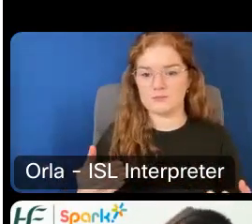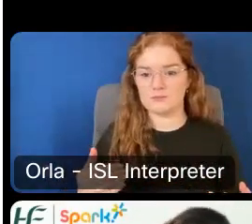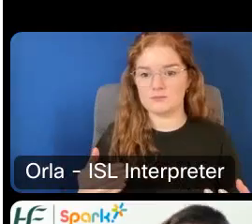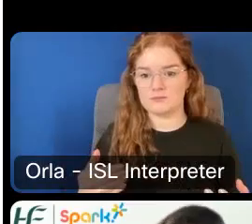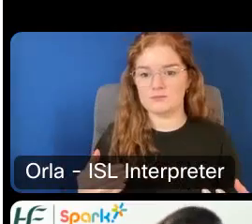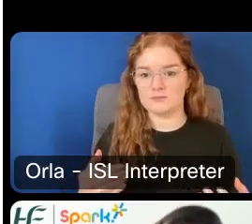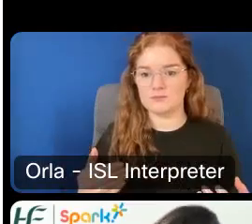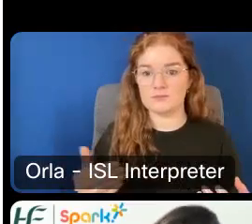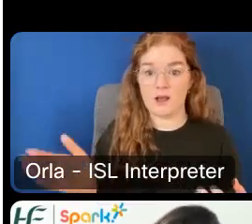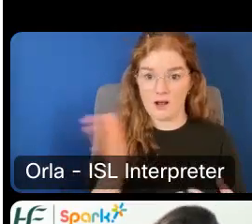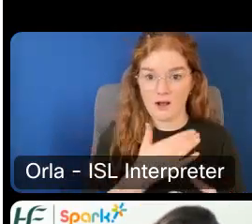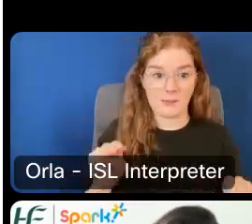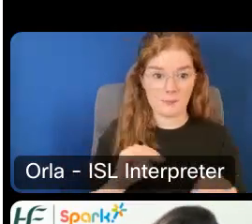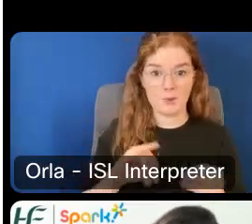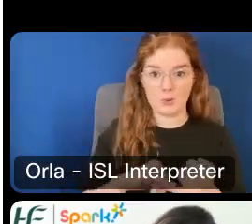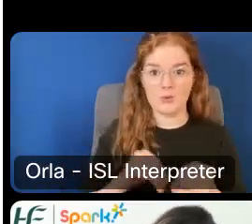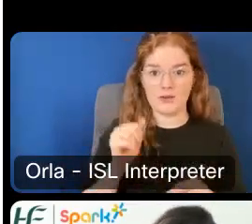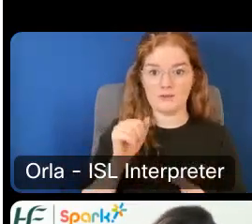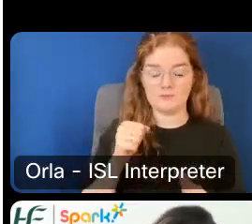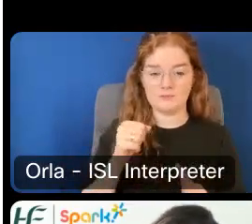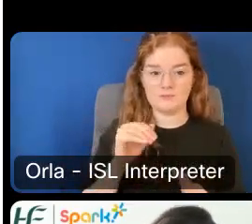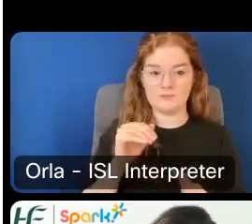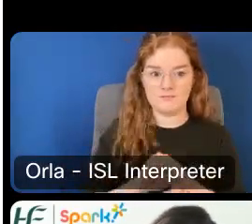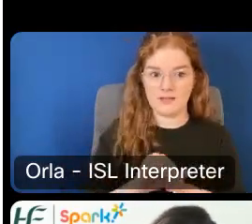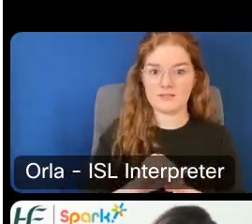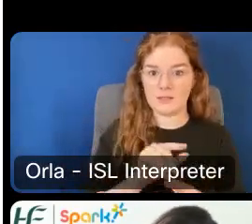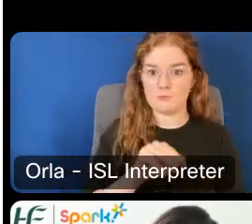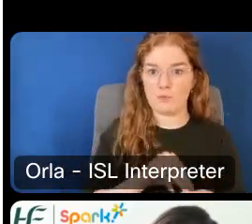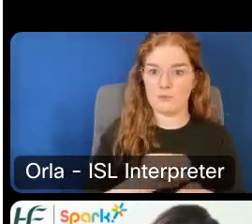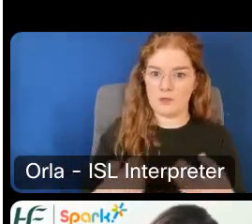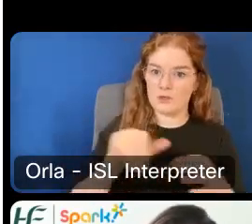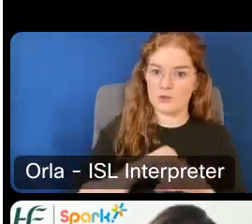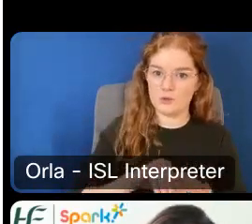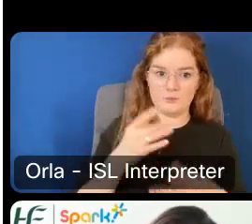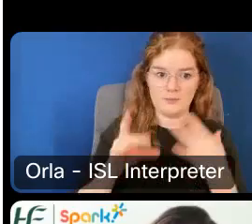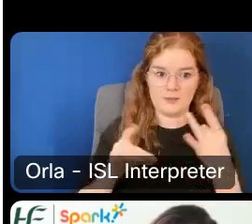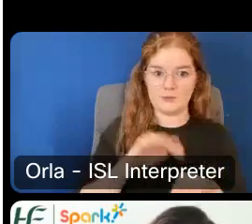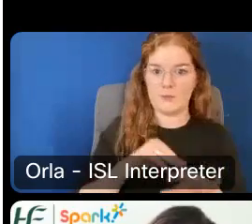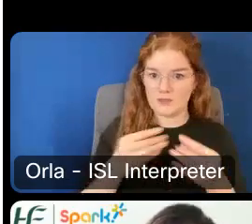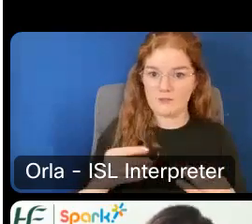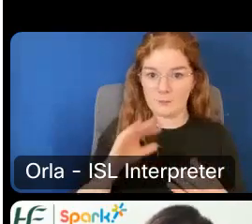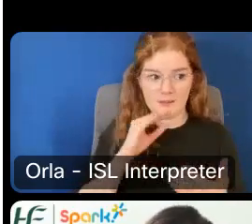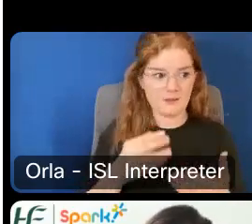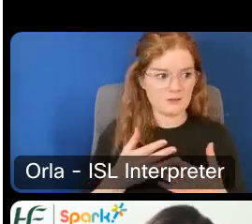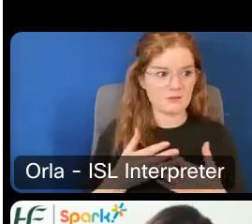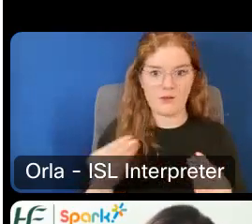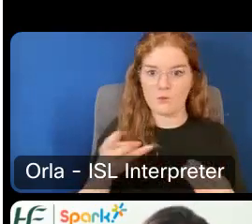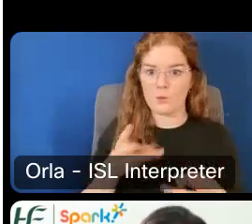the people who are using that service or that system into account, and making sure that solution works for all of